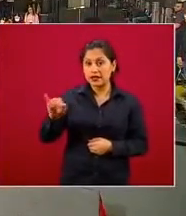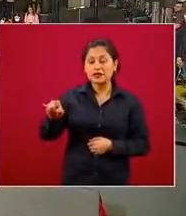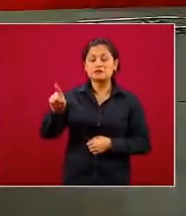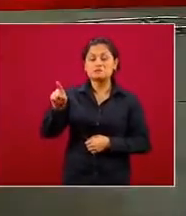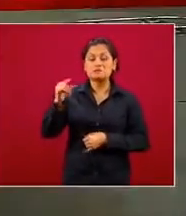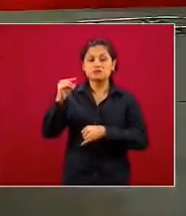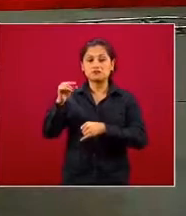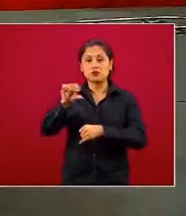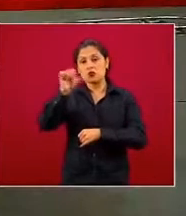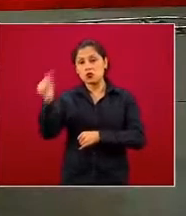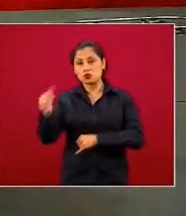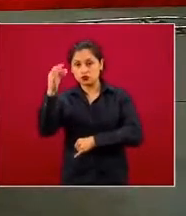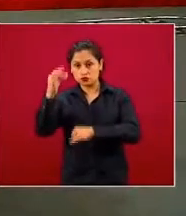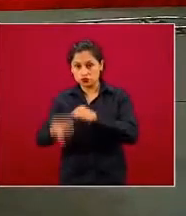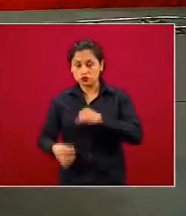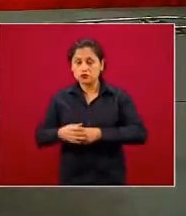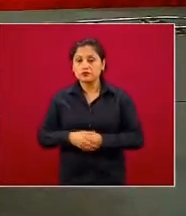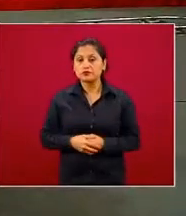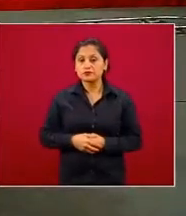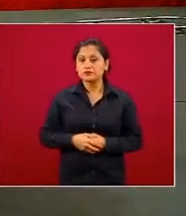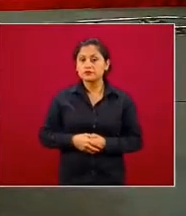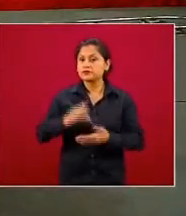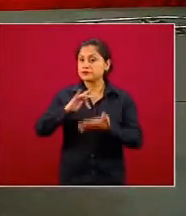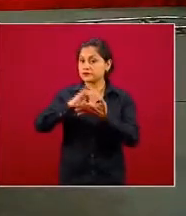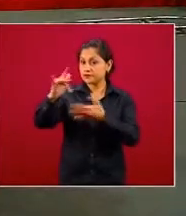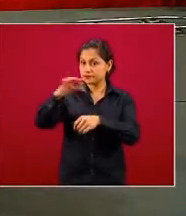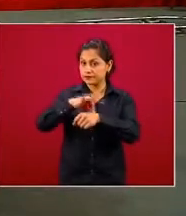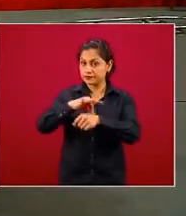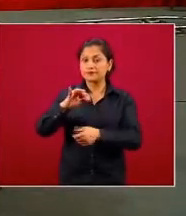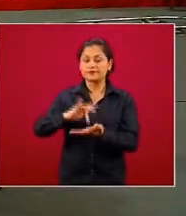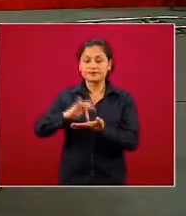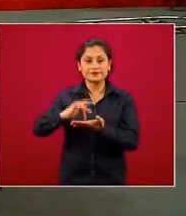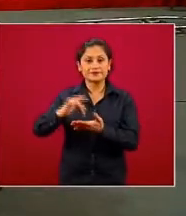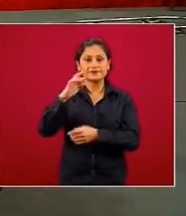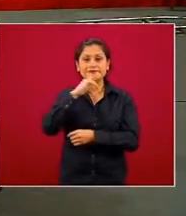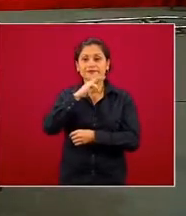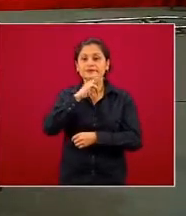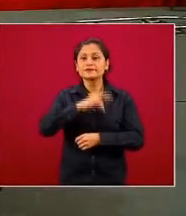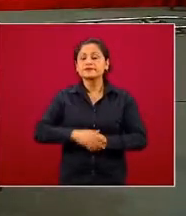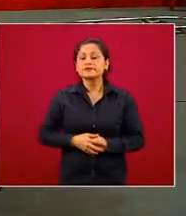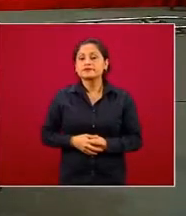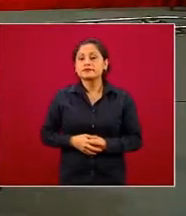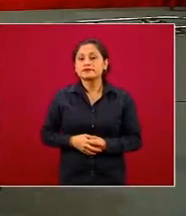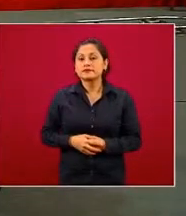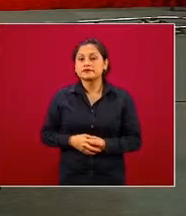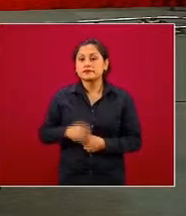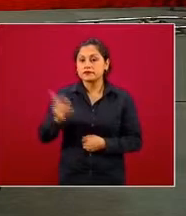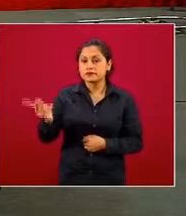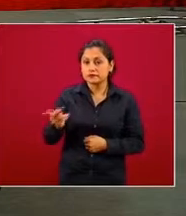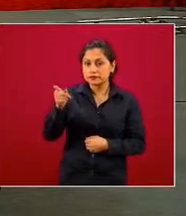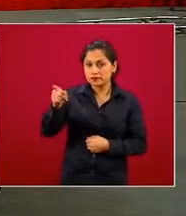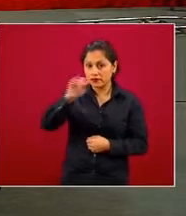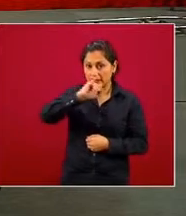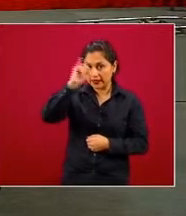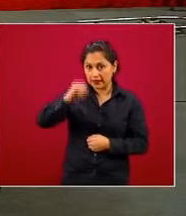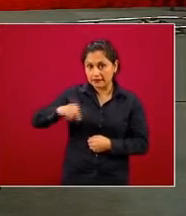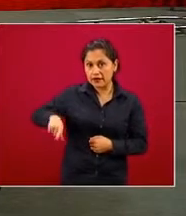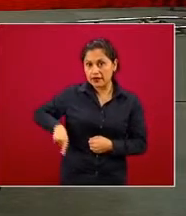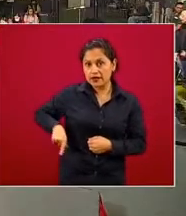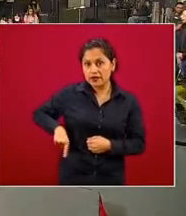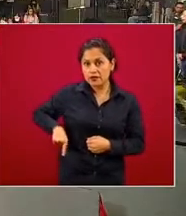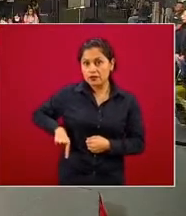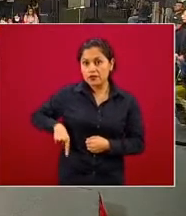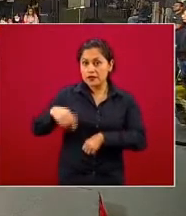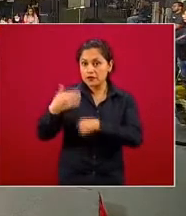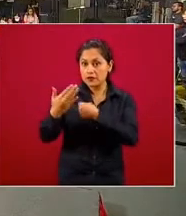ser la penúltima y Very cerramos. quickly, Ay, rápidamente, gracias, doctor. Dr. Preguntarle Sheinbaum, primero a la jefa de gobierno si en